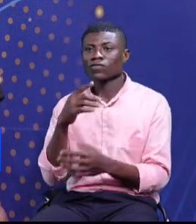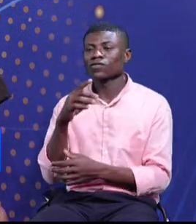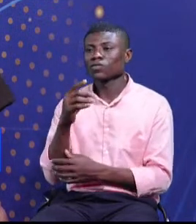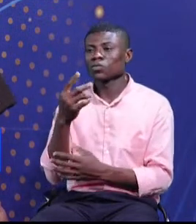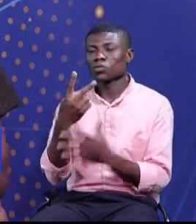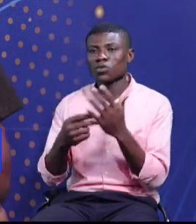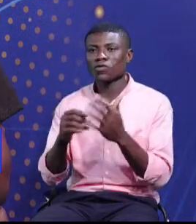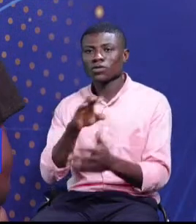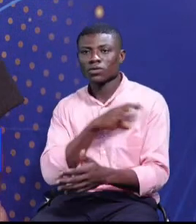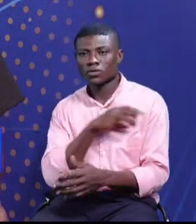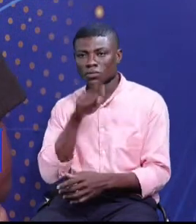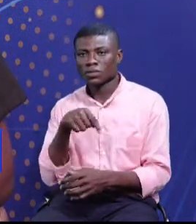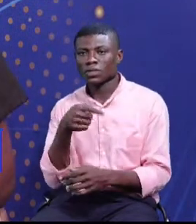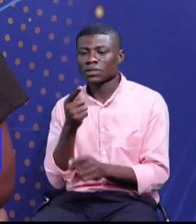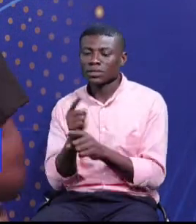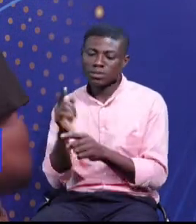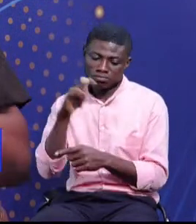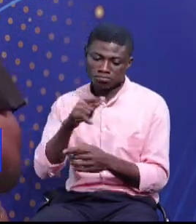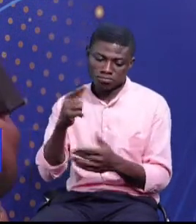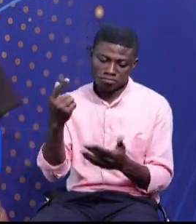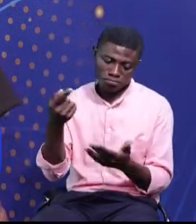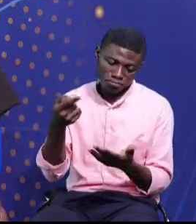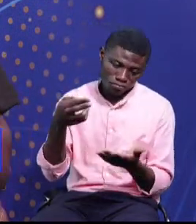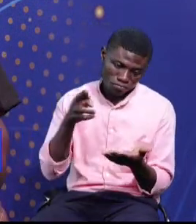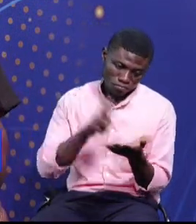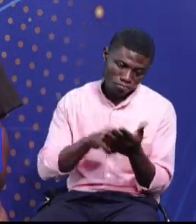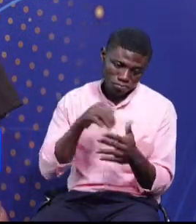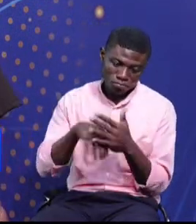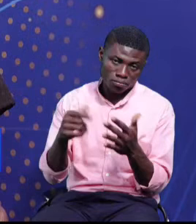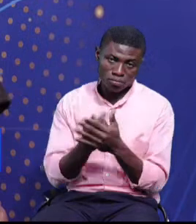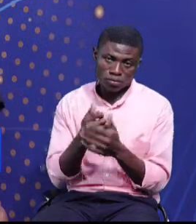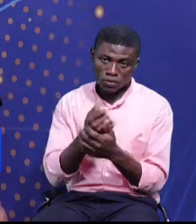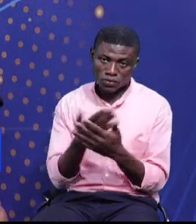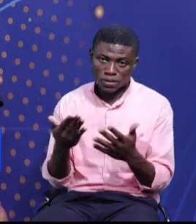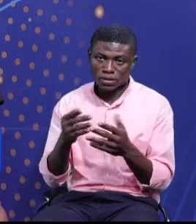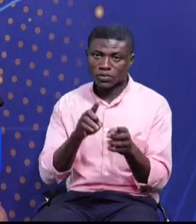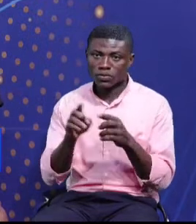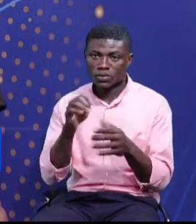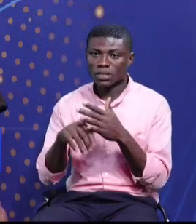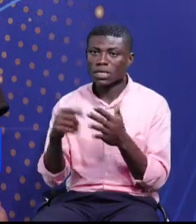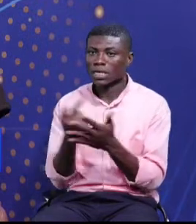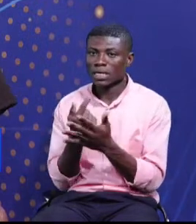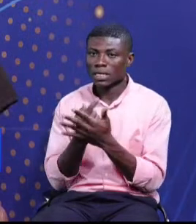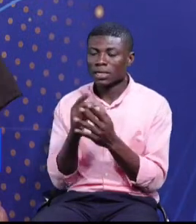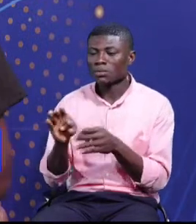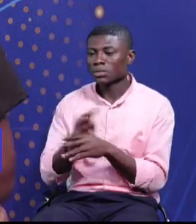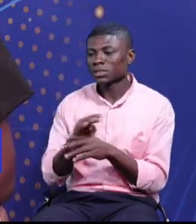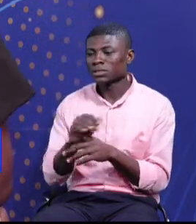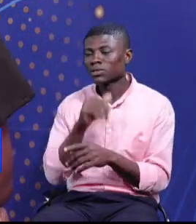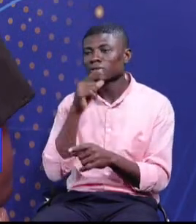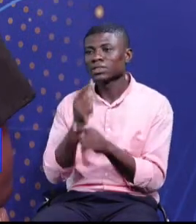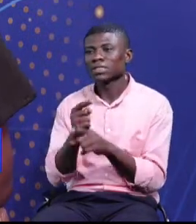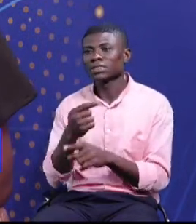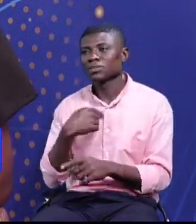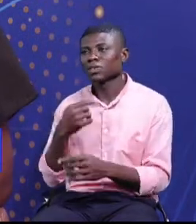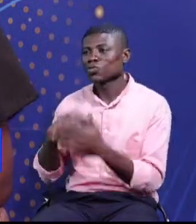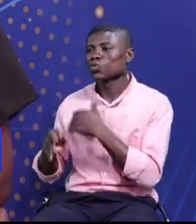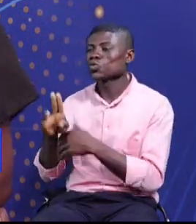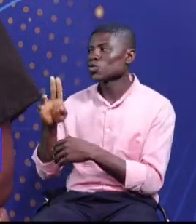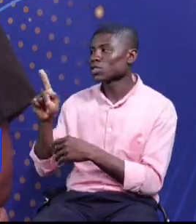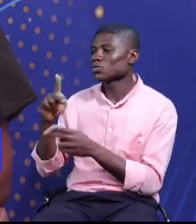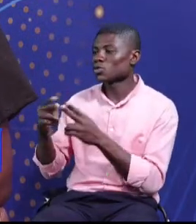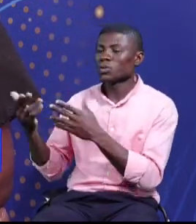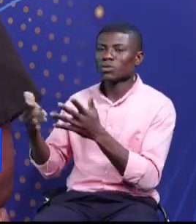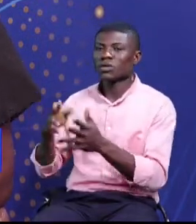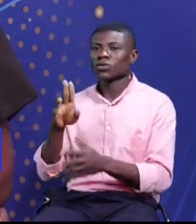So they should take advantage of doing that to ensure that everything that they're doing now becomes a Ghanaian business. Right. So, but the